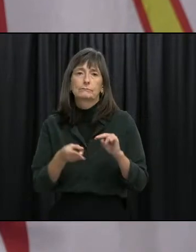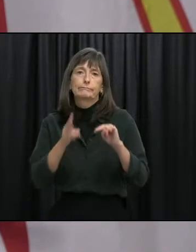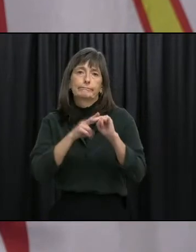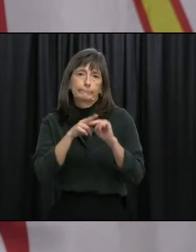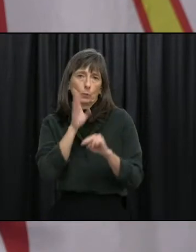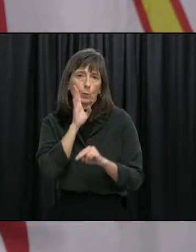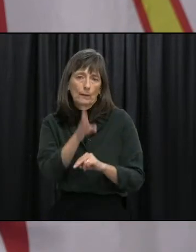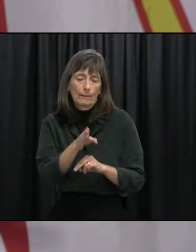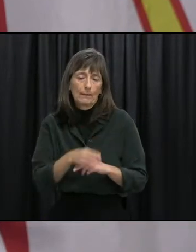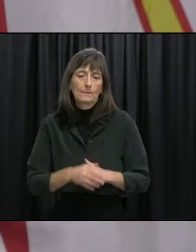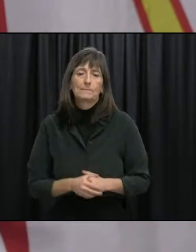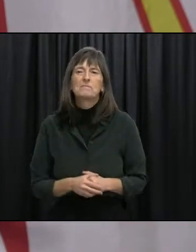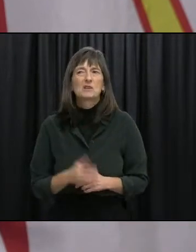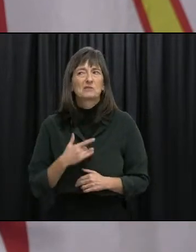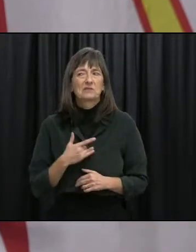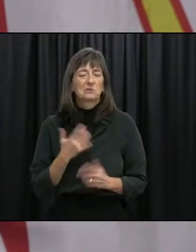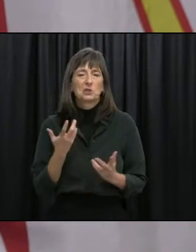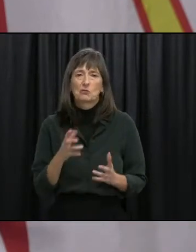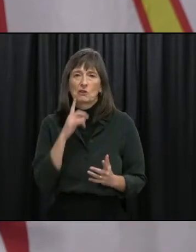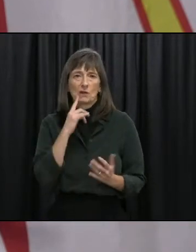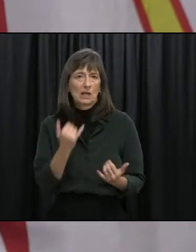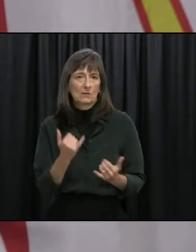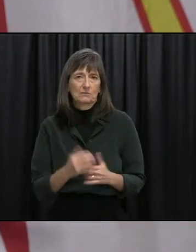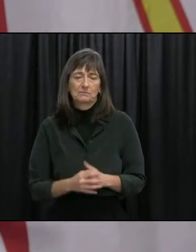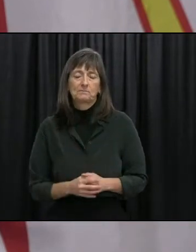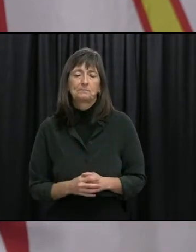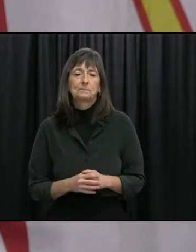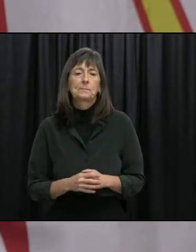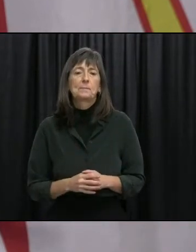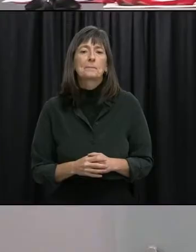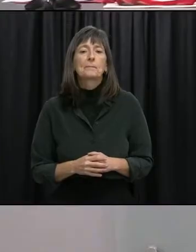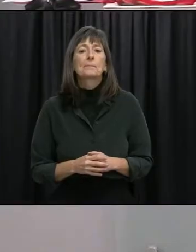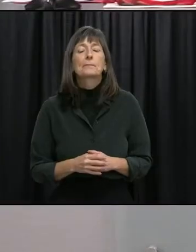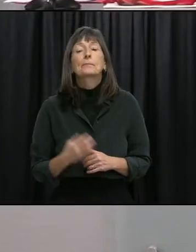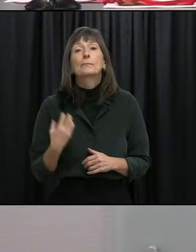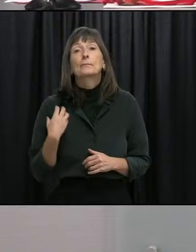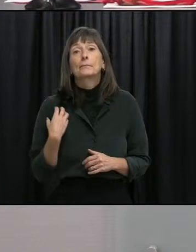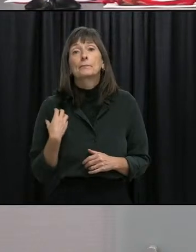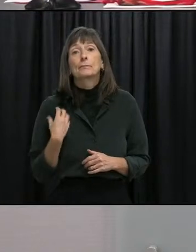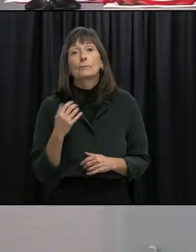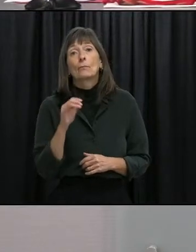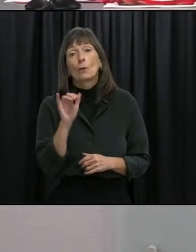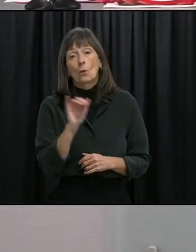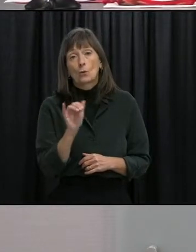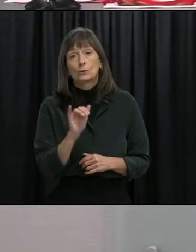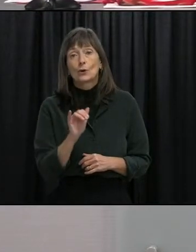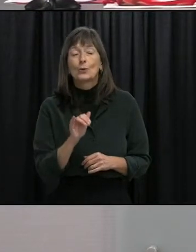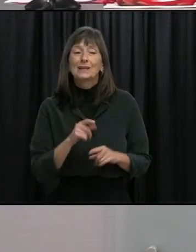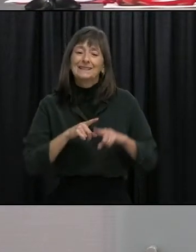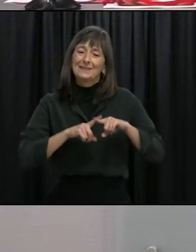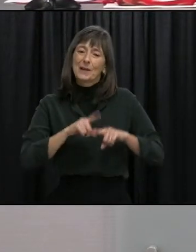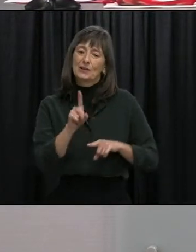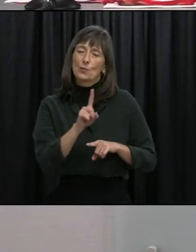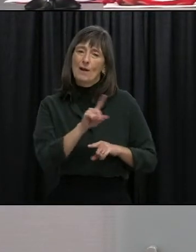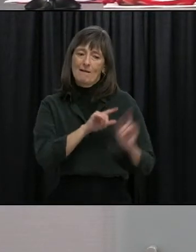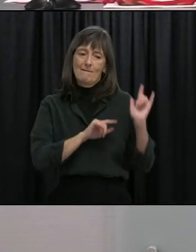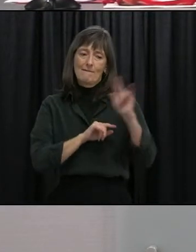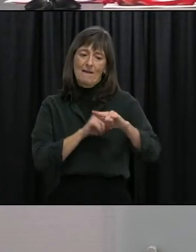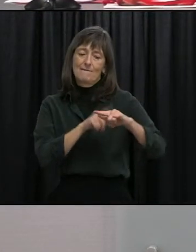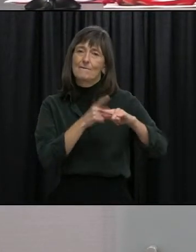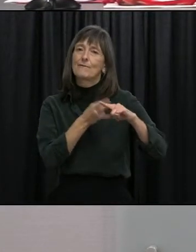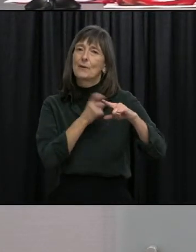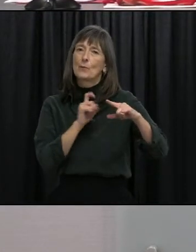really where we would want to go at this point. I think the other piece around that, to be fair, is where these people are coming from, and that's been